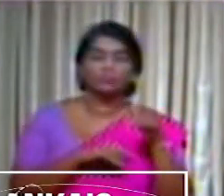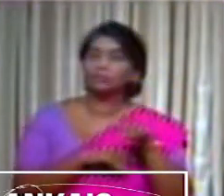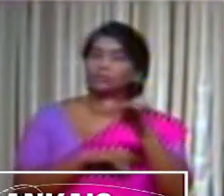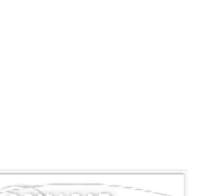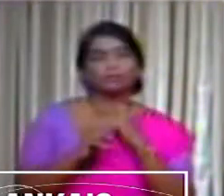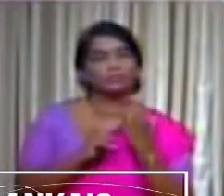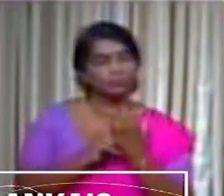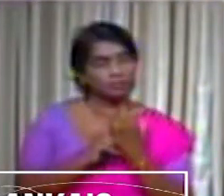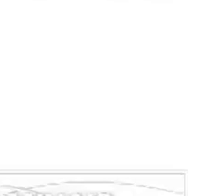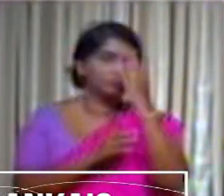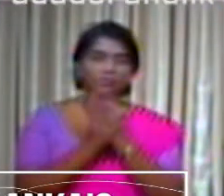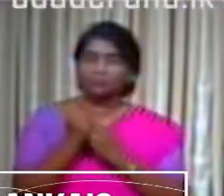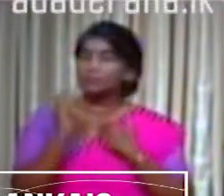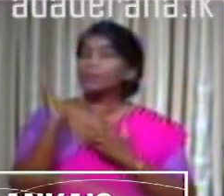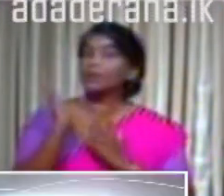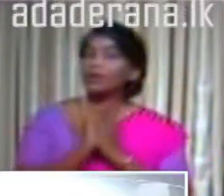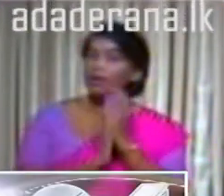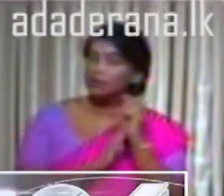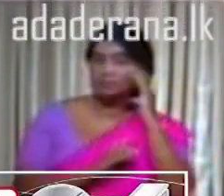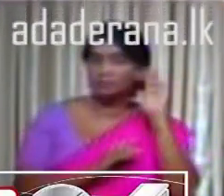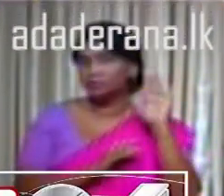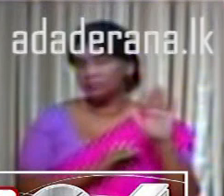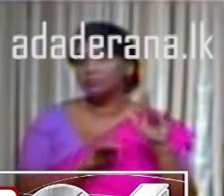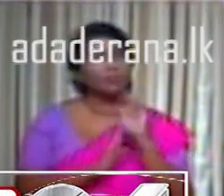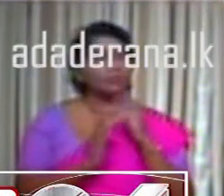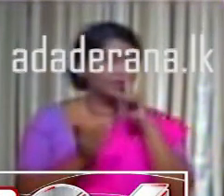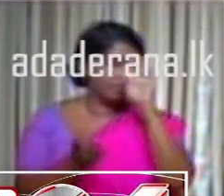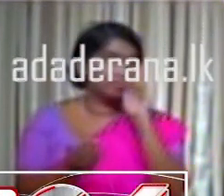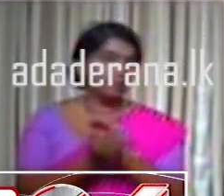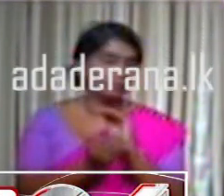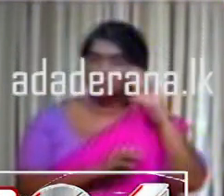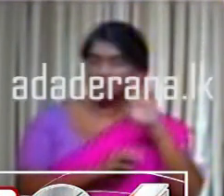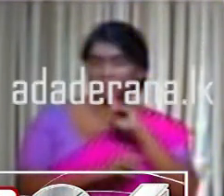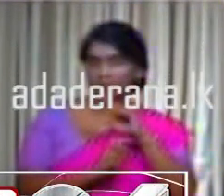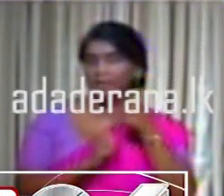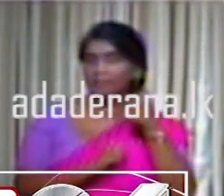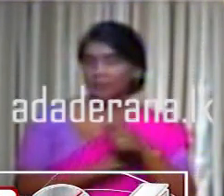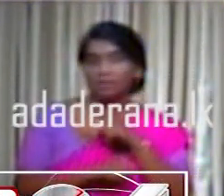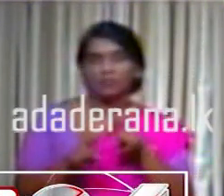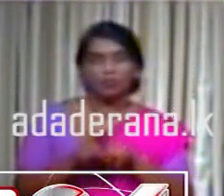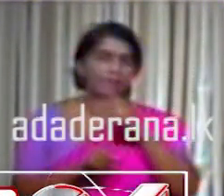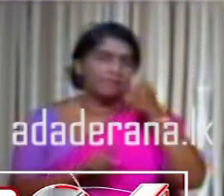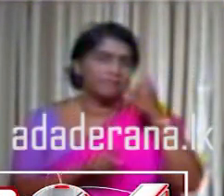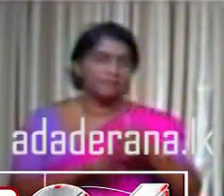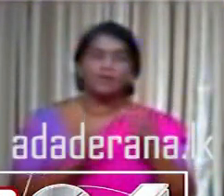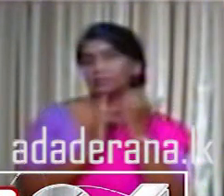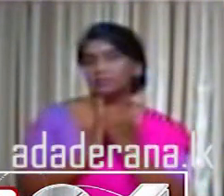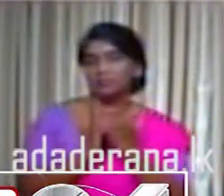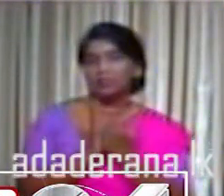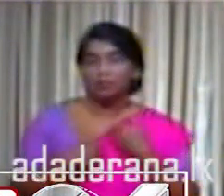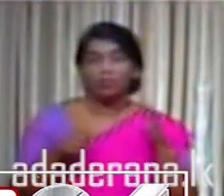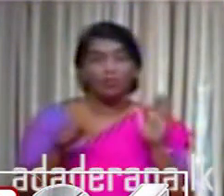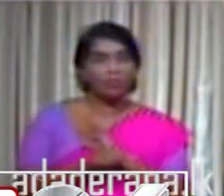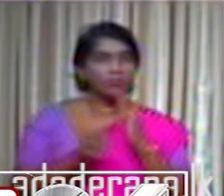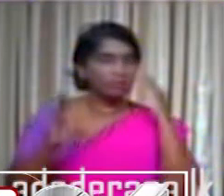and religious rights of the woman in our society are protected. It is vital that we pay our fullest attention to